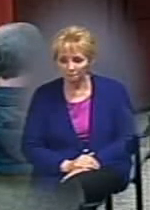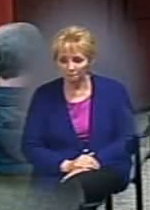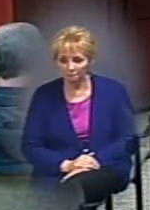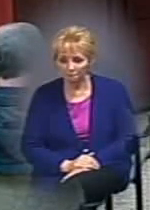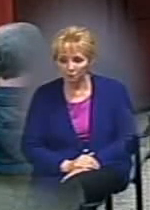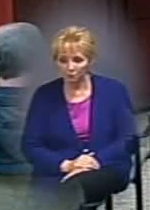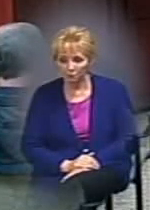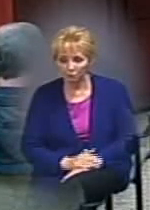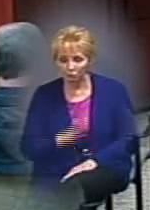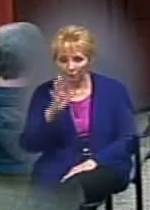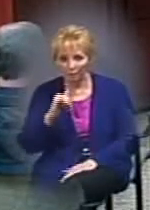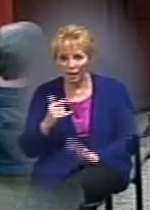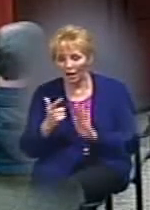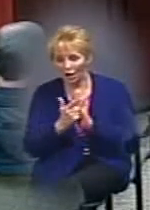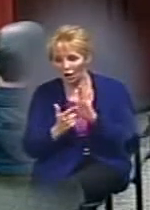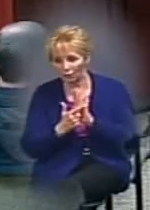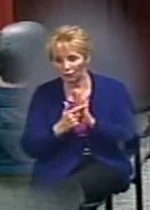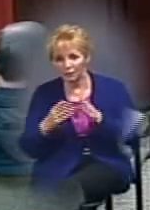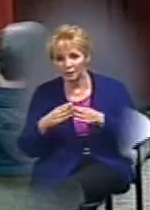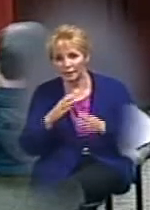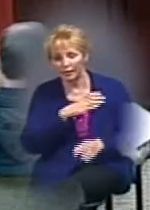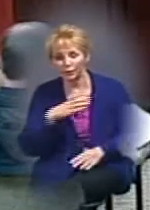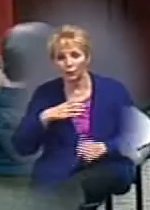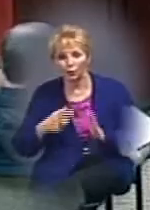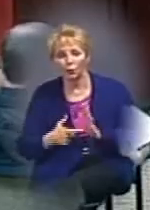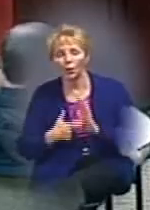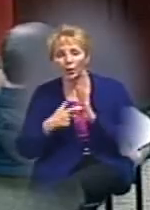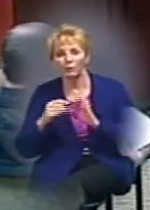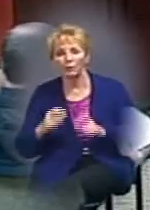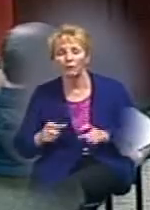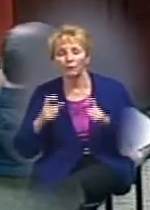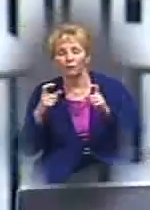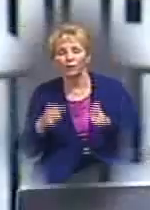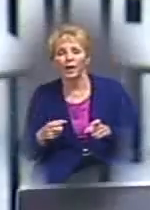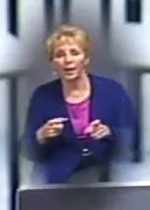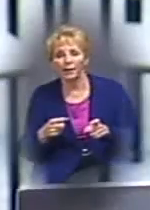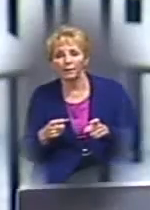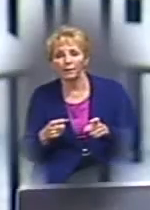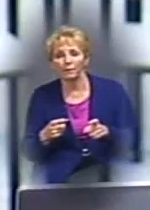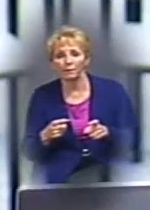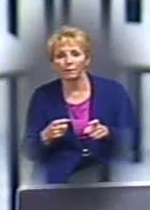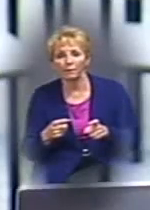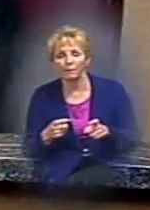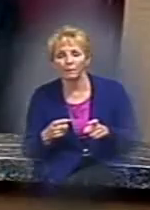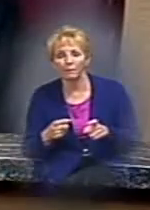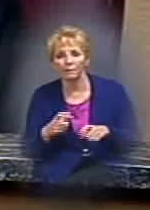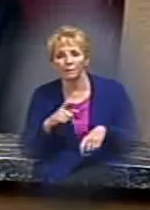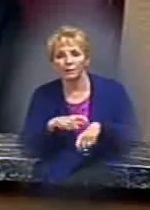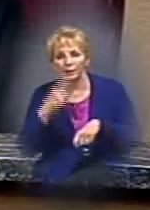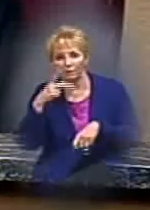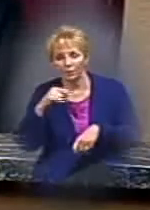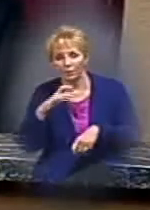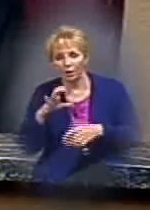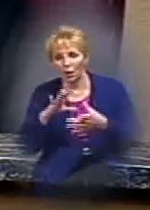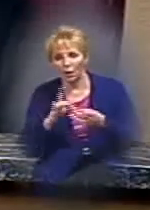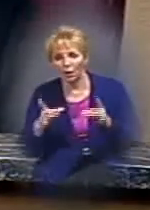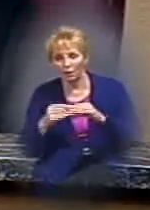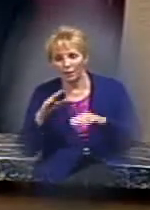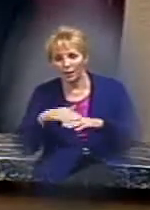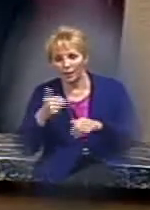By law, the City Council is required to provide a time for public comment at